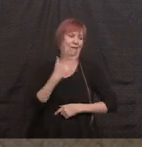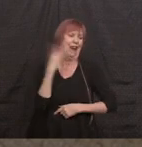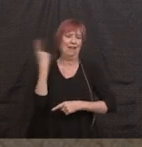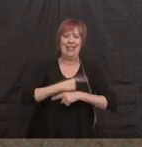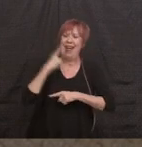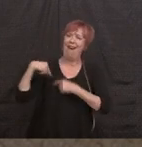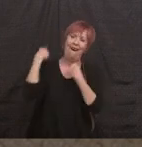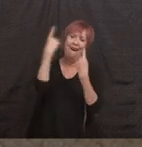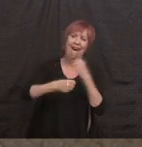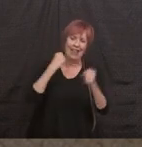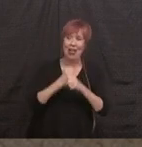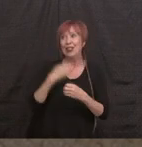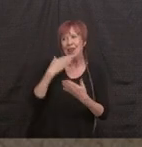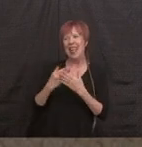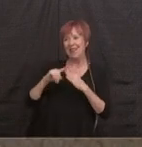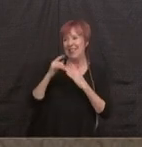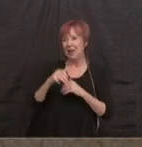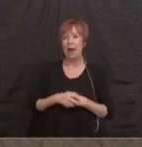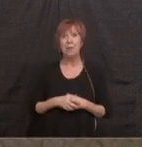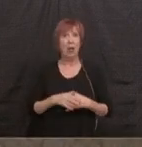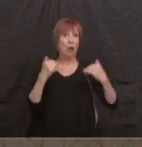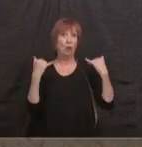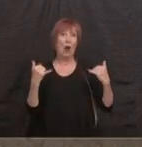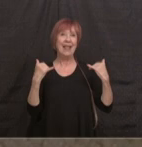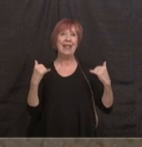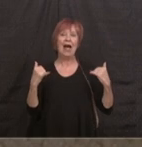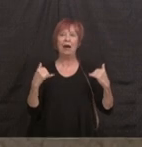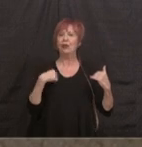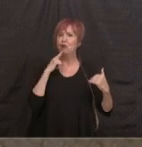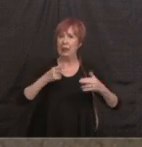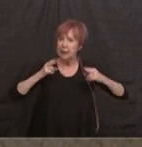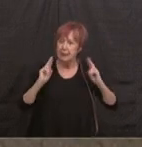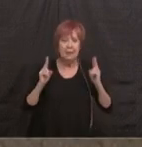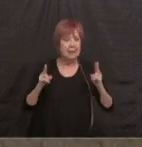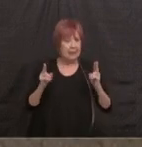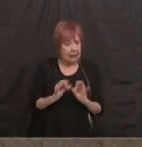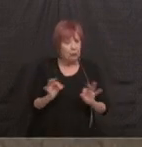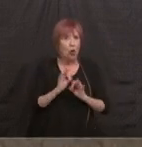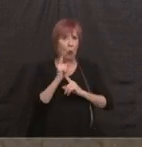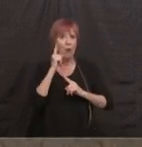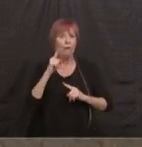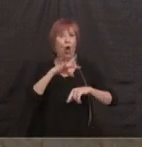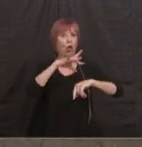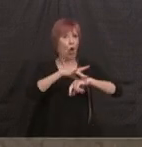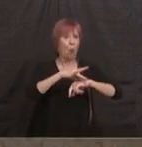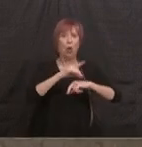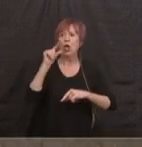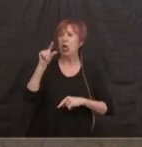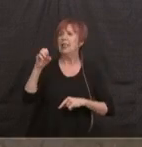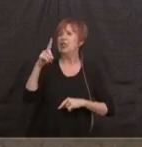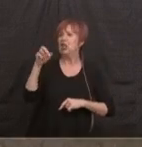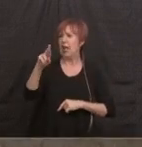So thank you for starting there. Right now is a really urgent moment for global gender equality. I think there